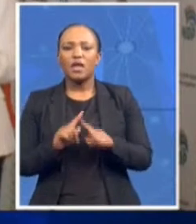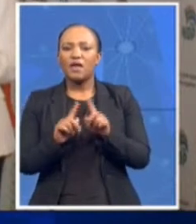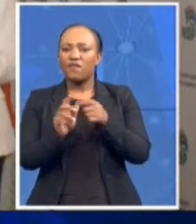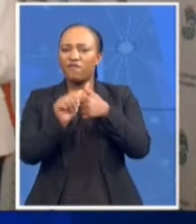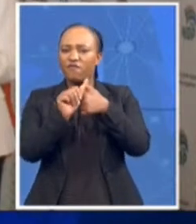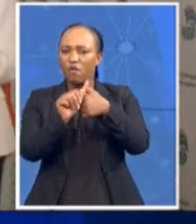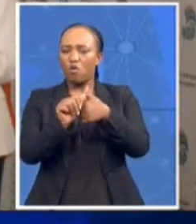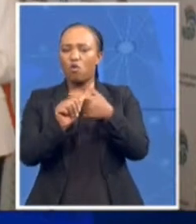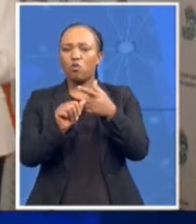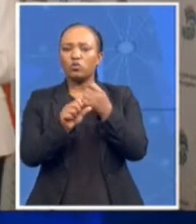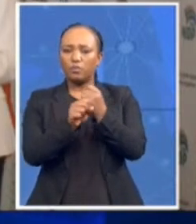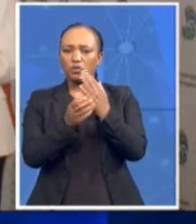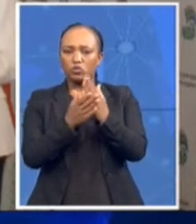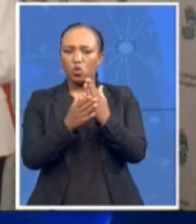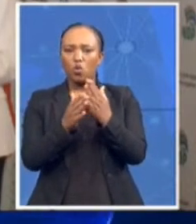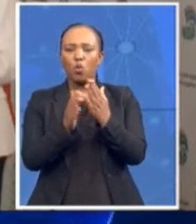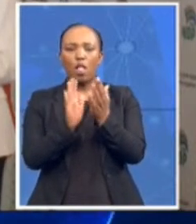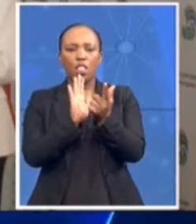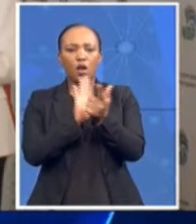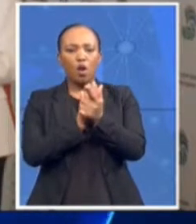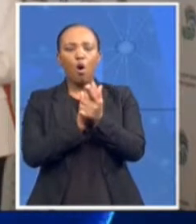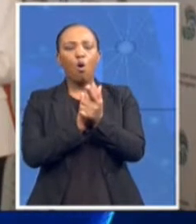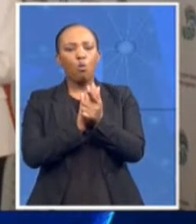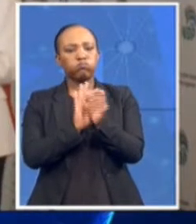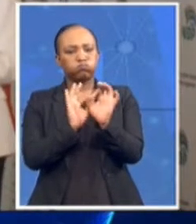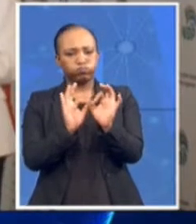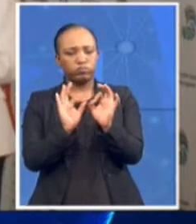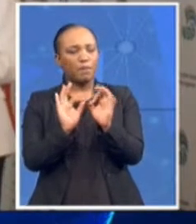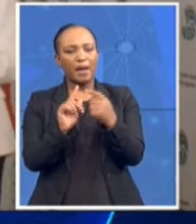adjudication process, including irregular spending,